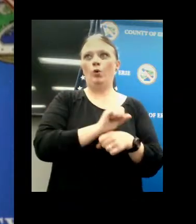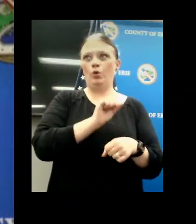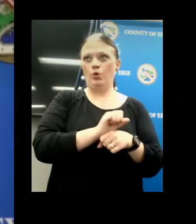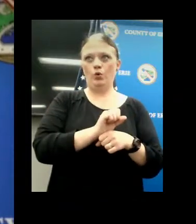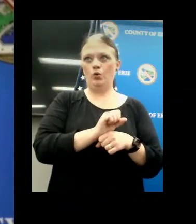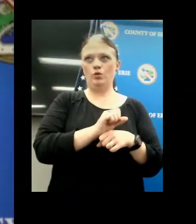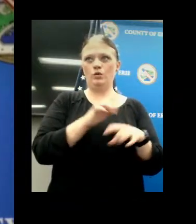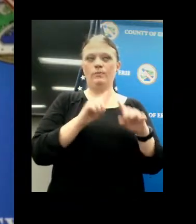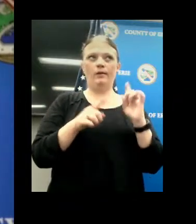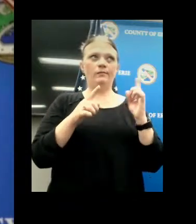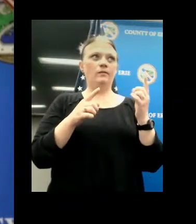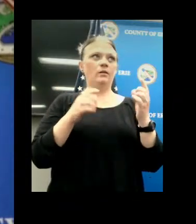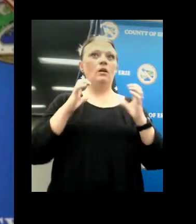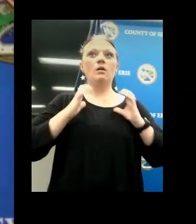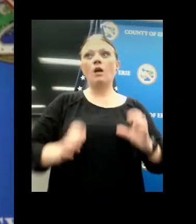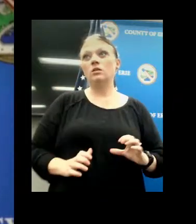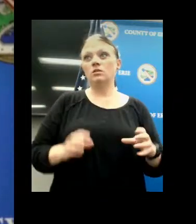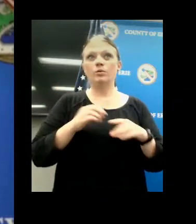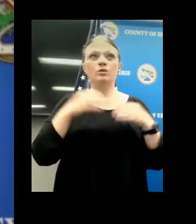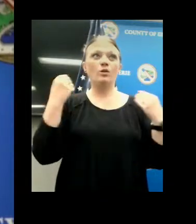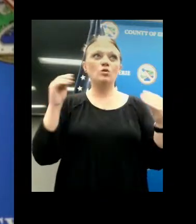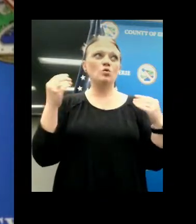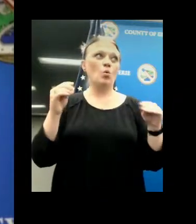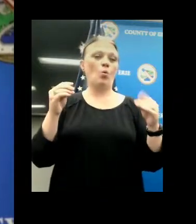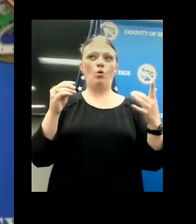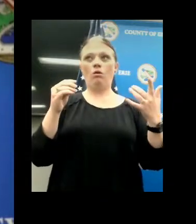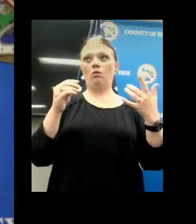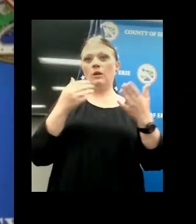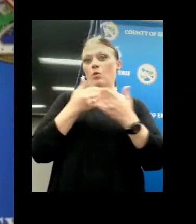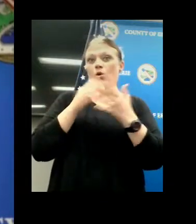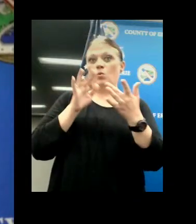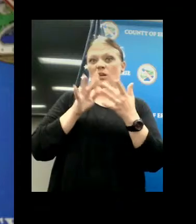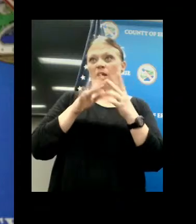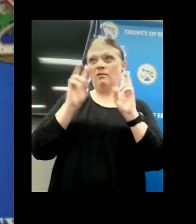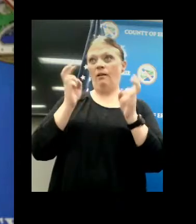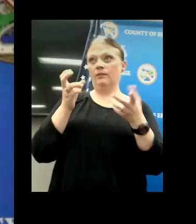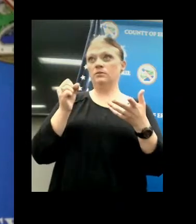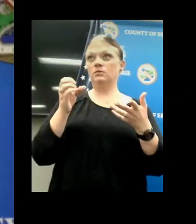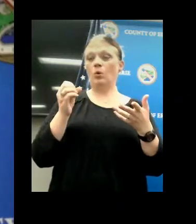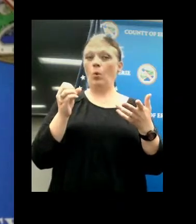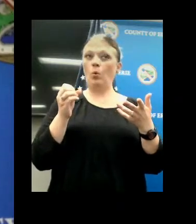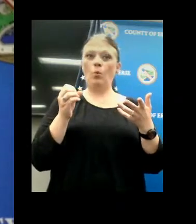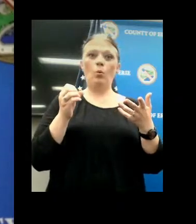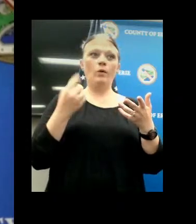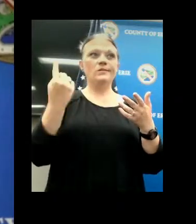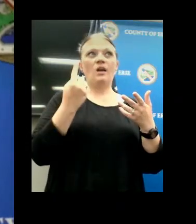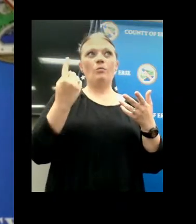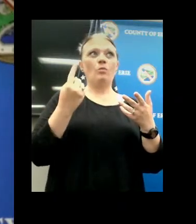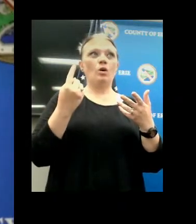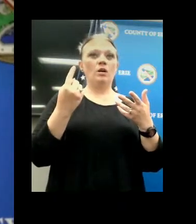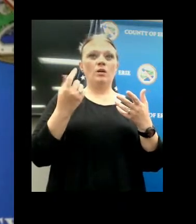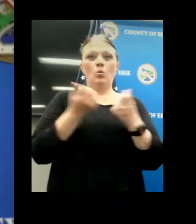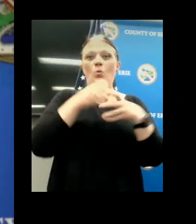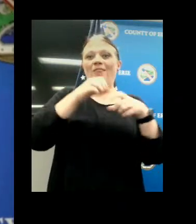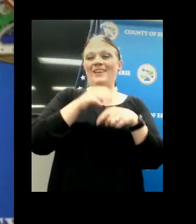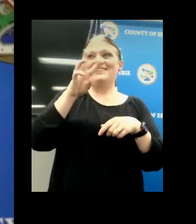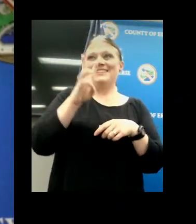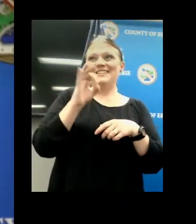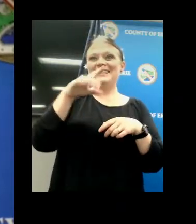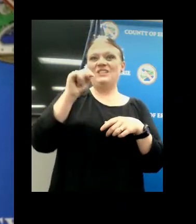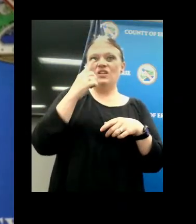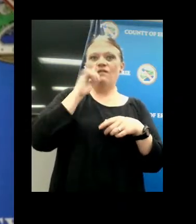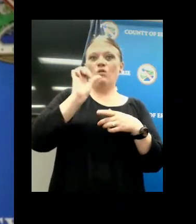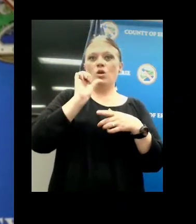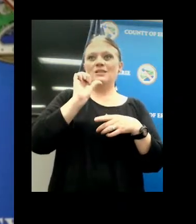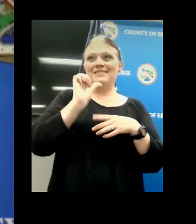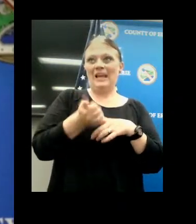but also could be customers in the store, and they were close contacts. So that's somebody who was within 6 feet of an individual for